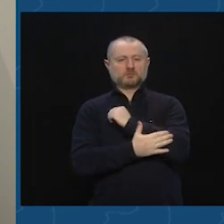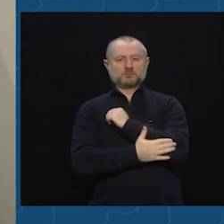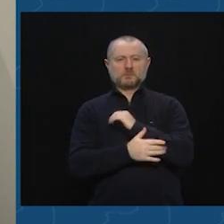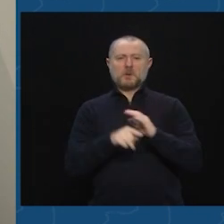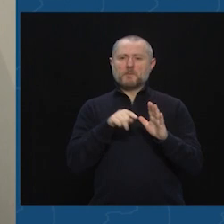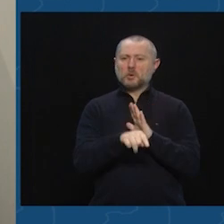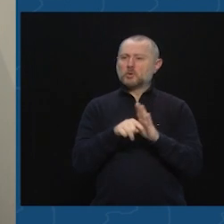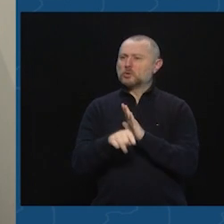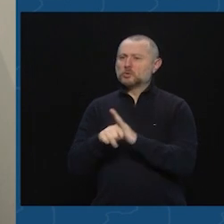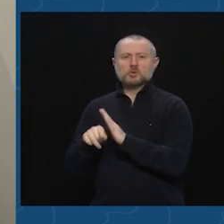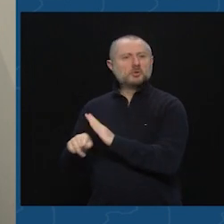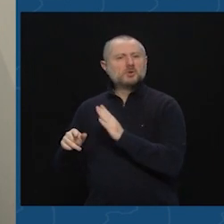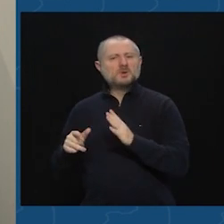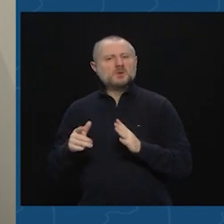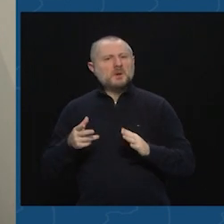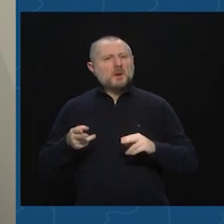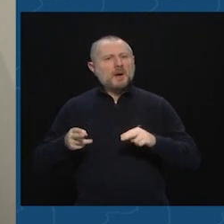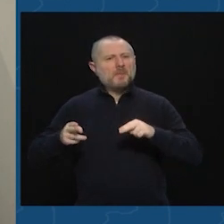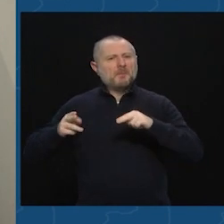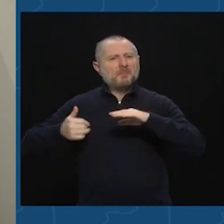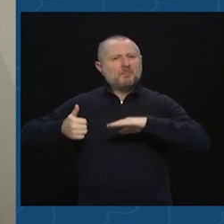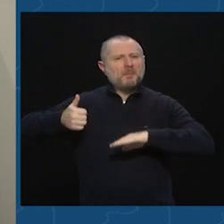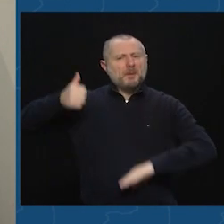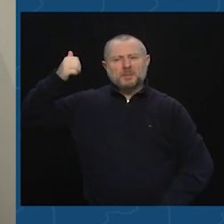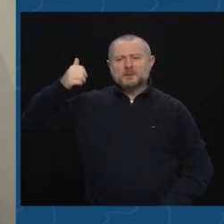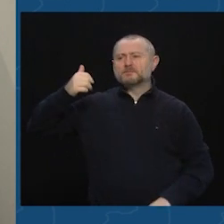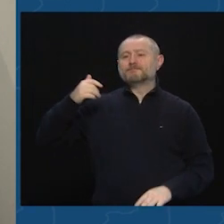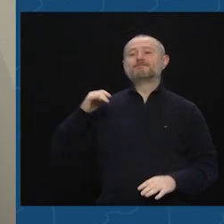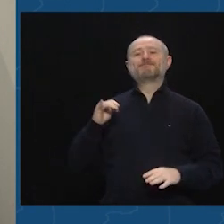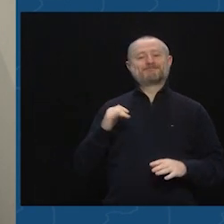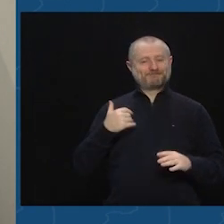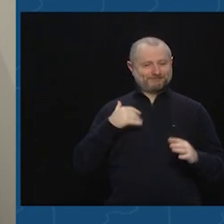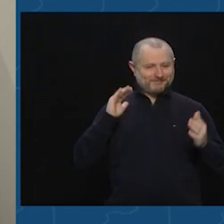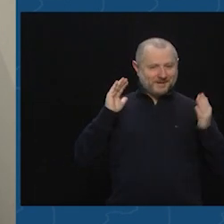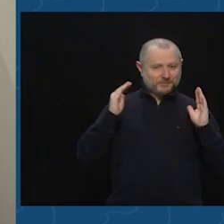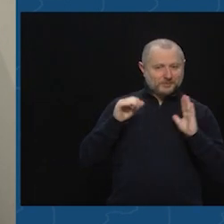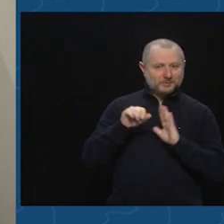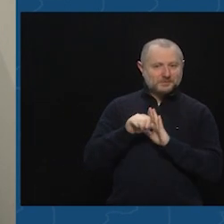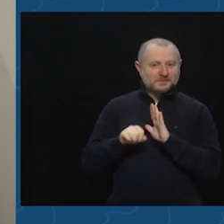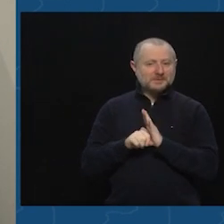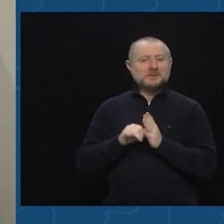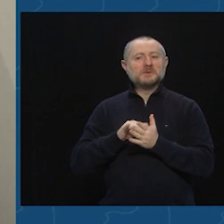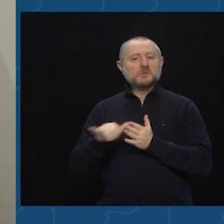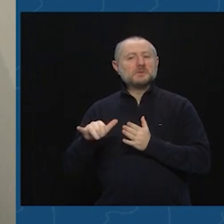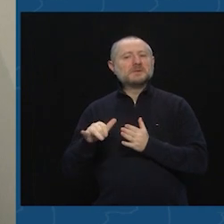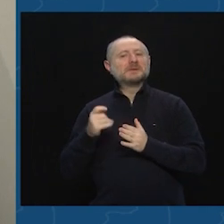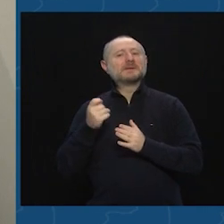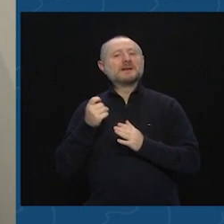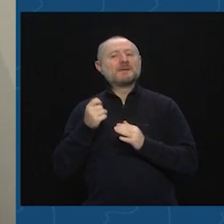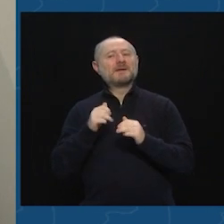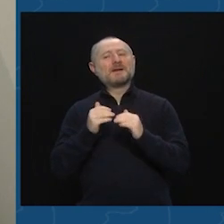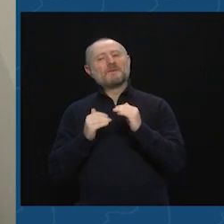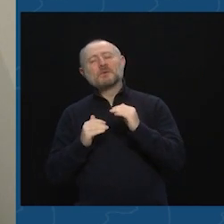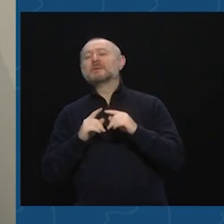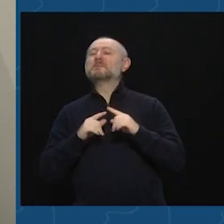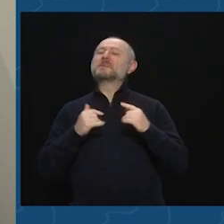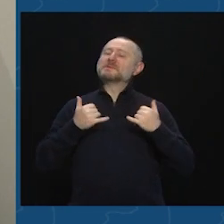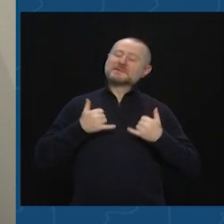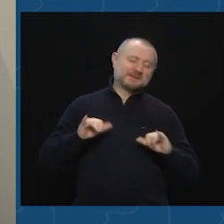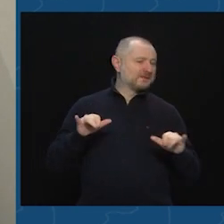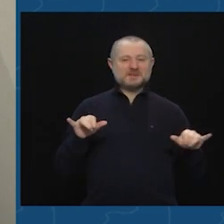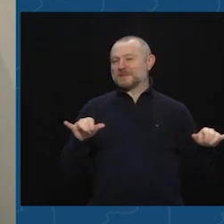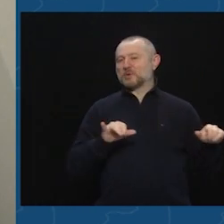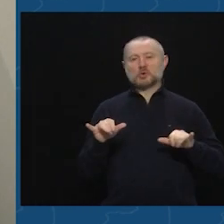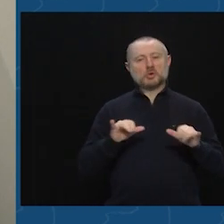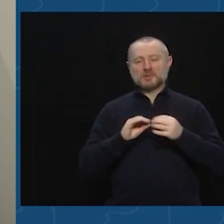State is faring better than others, safer than the rest of the country, but it's a similar trend. The numbers are going upwards. And we're also concerned about the